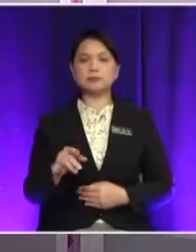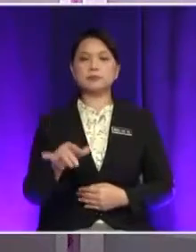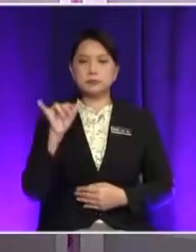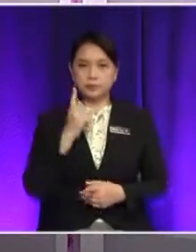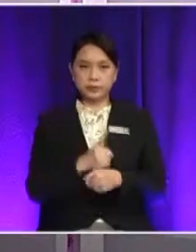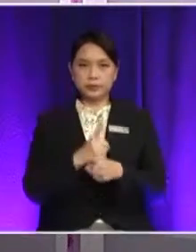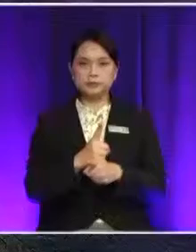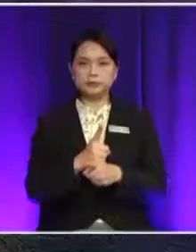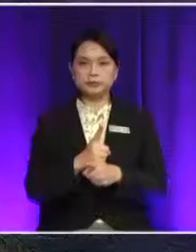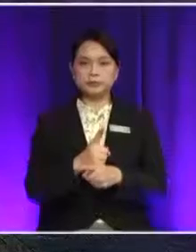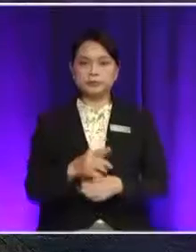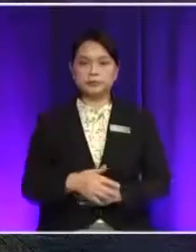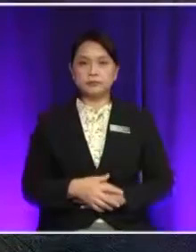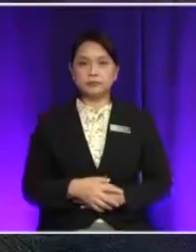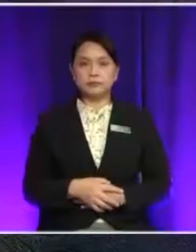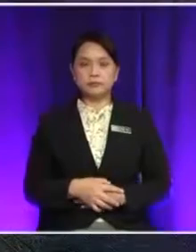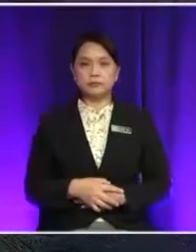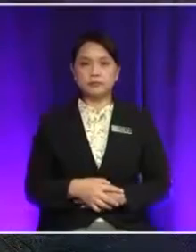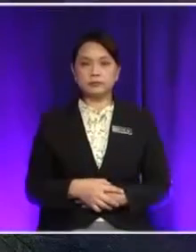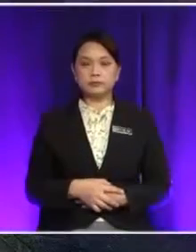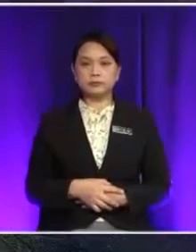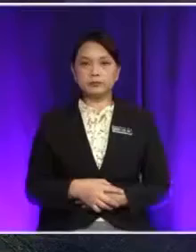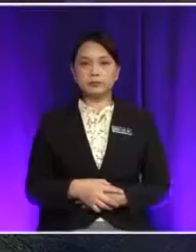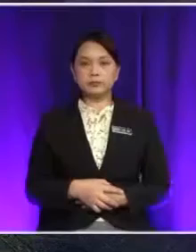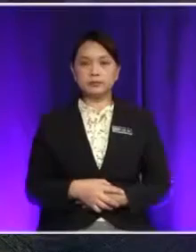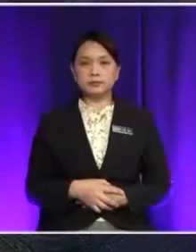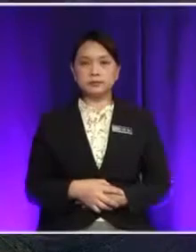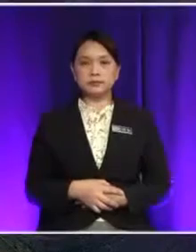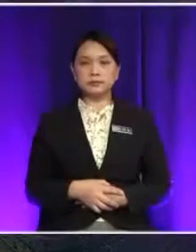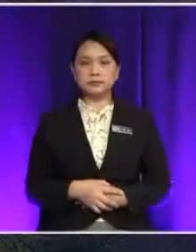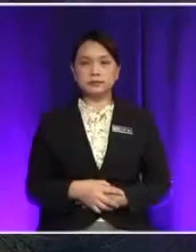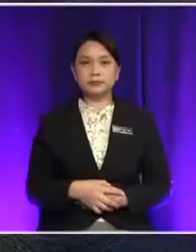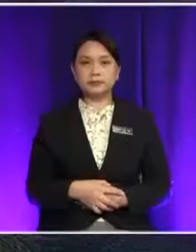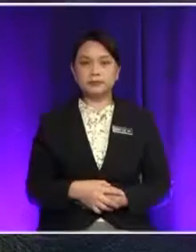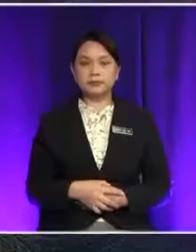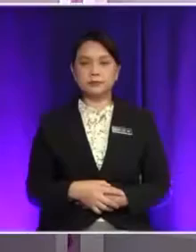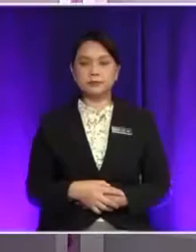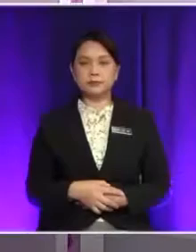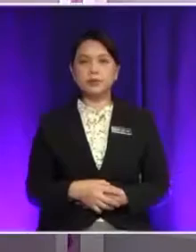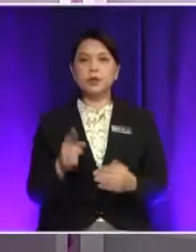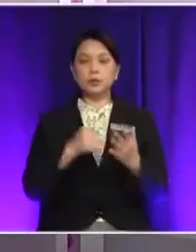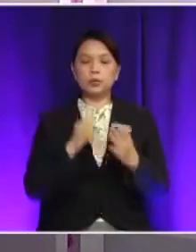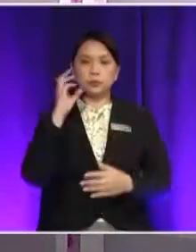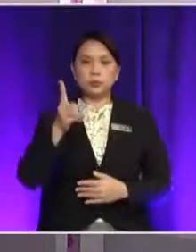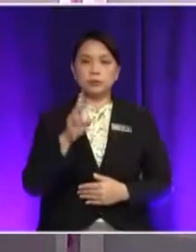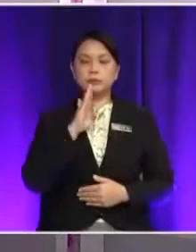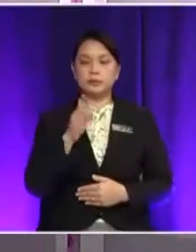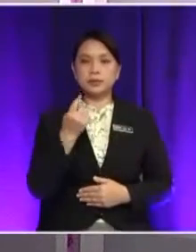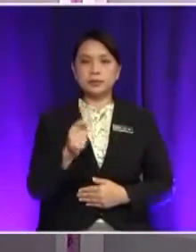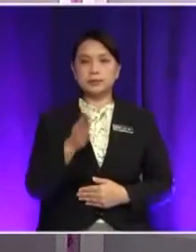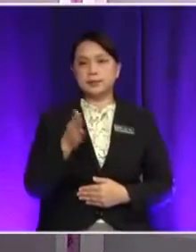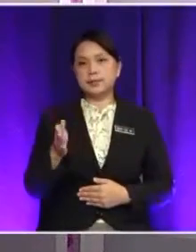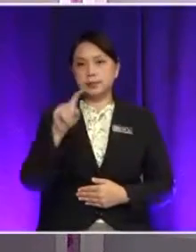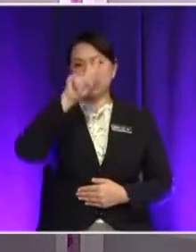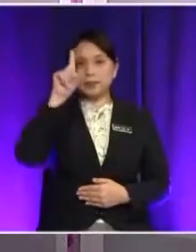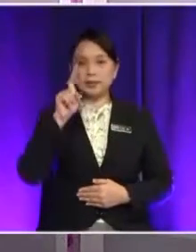job, Aisha. Good okay, job, now let's go to the Aisha. next Okay. question, guys. Come on, Let's keep keep it up, this keep it up. energy going. All Who's right, what next? would be the next question?